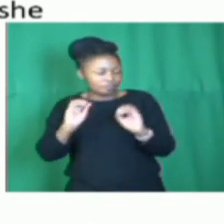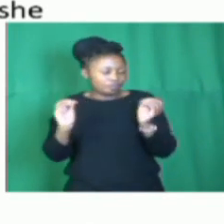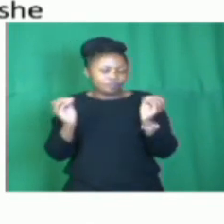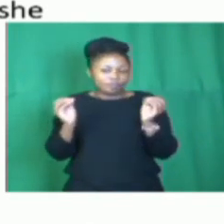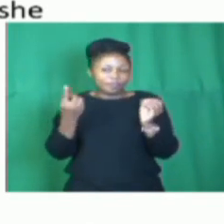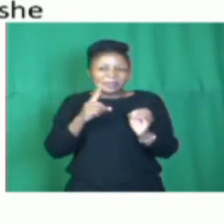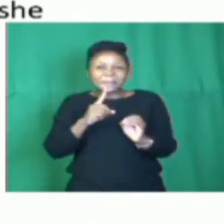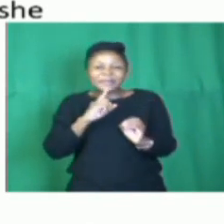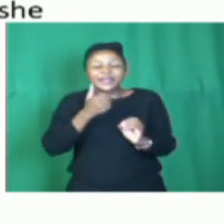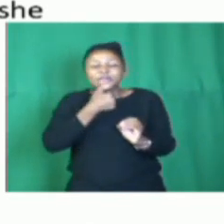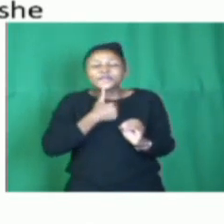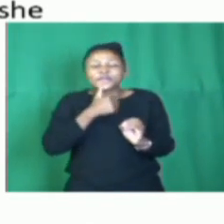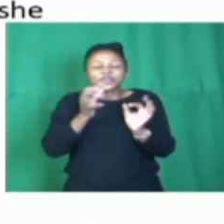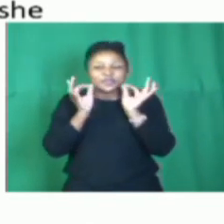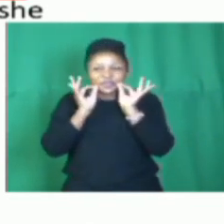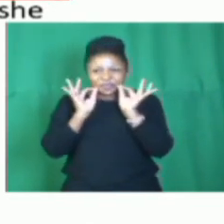perfection